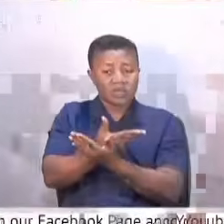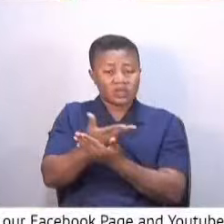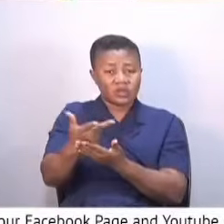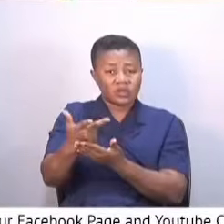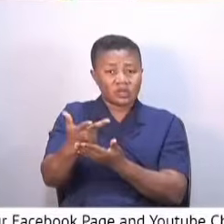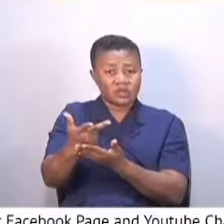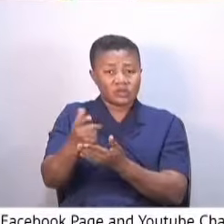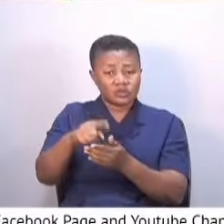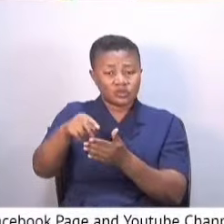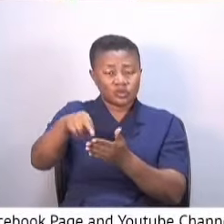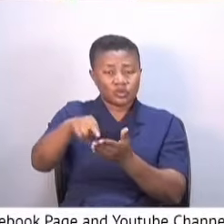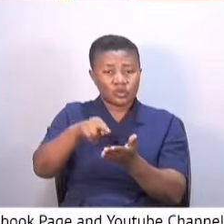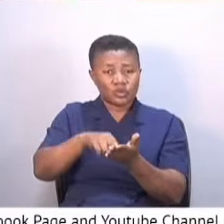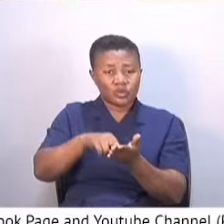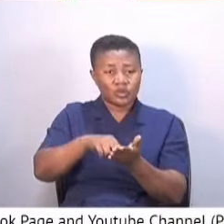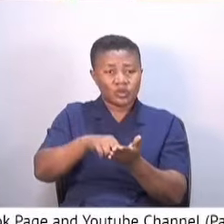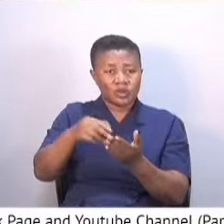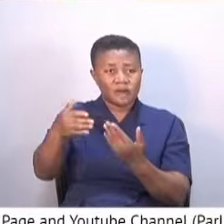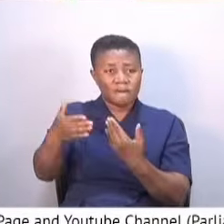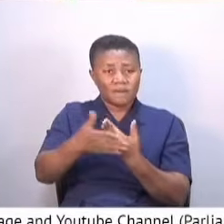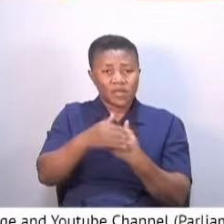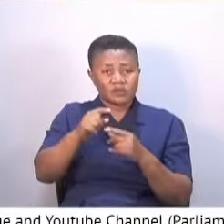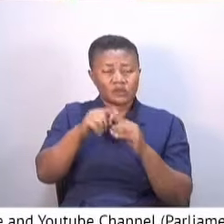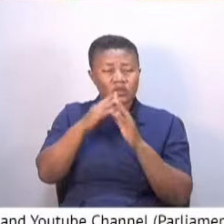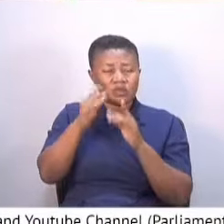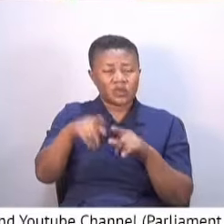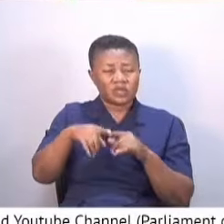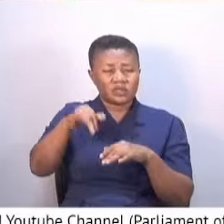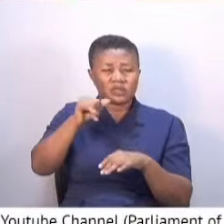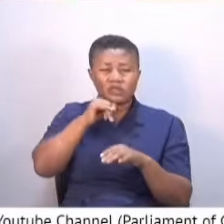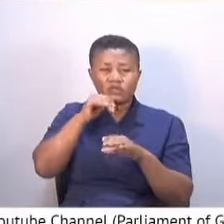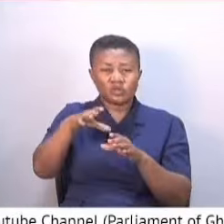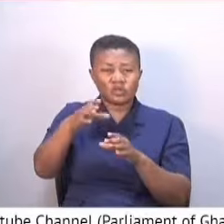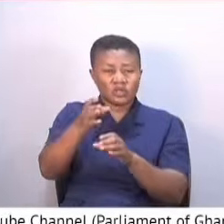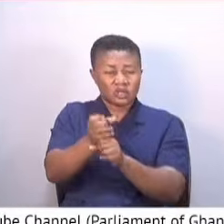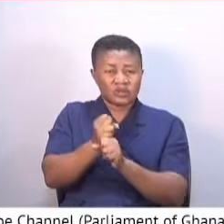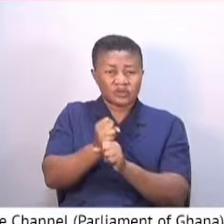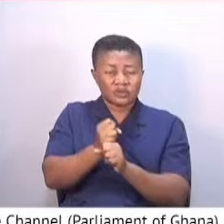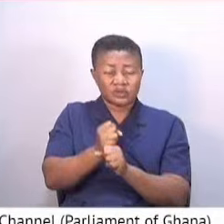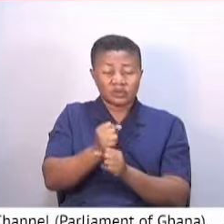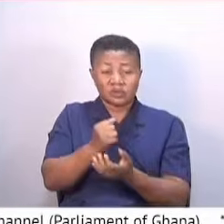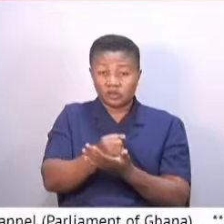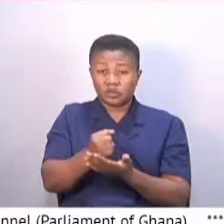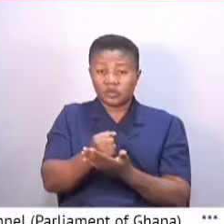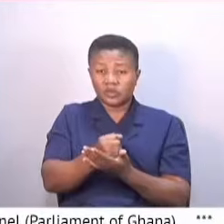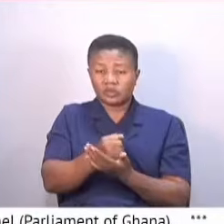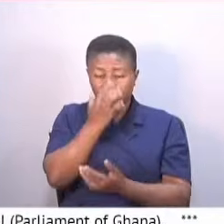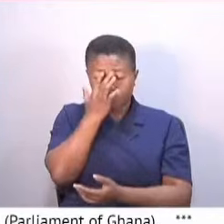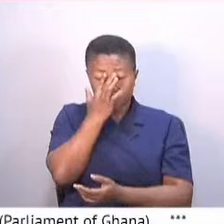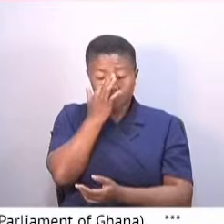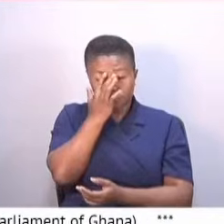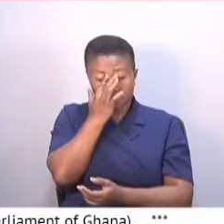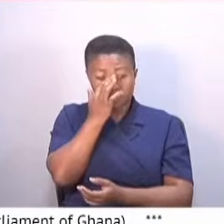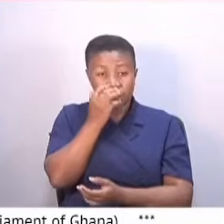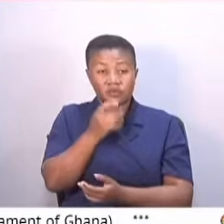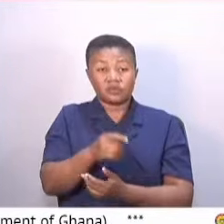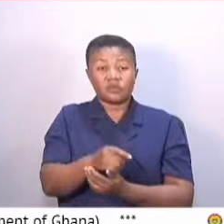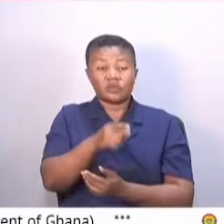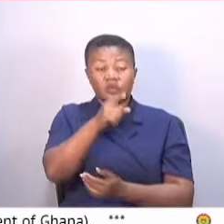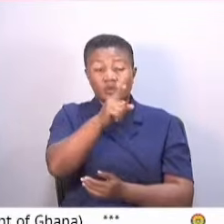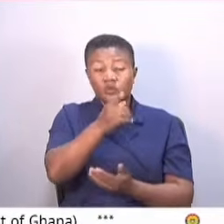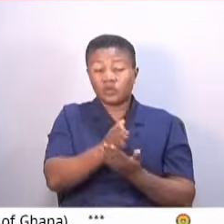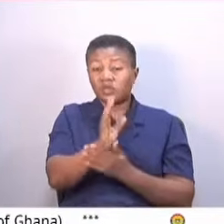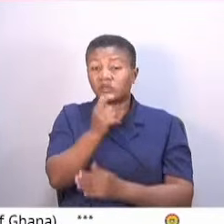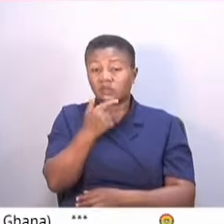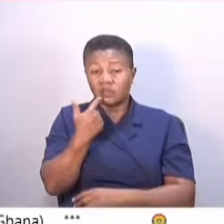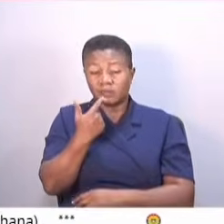back to the House and they don't have it. So I think that, Mr. Speaker, if you can guide us on this. Thank you very much. You rightly